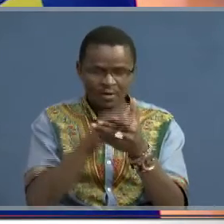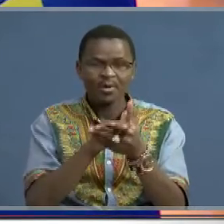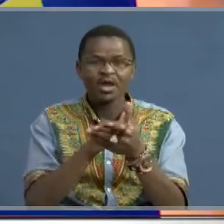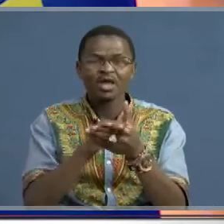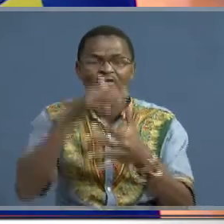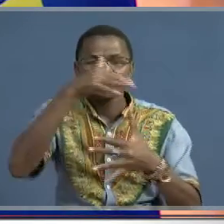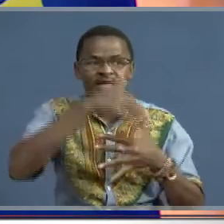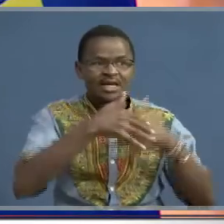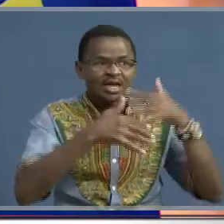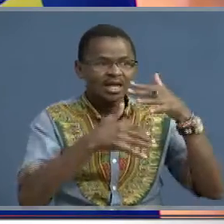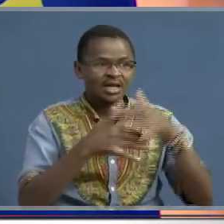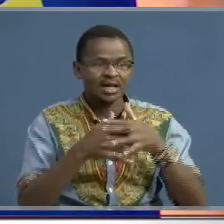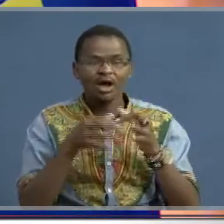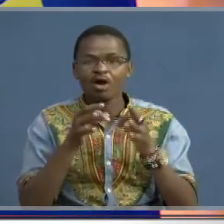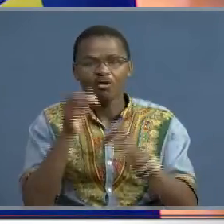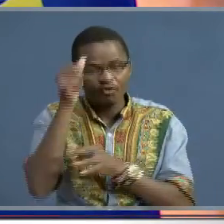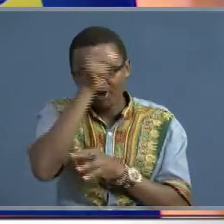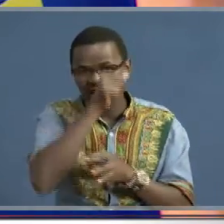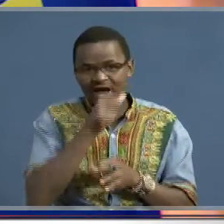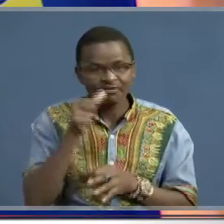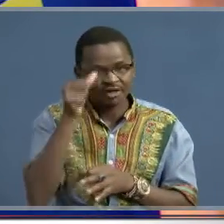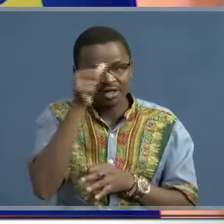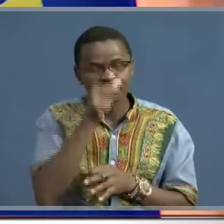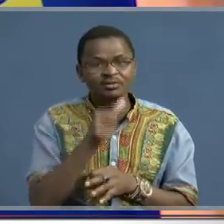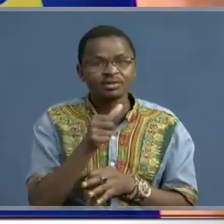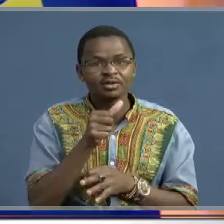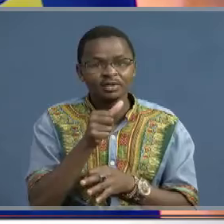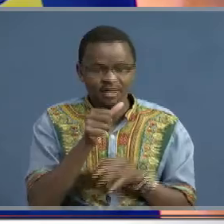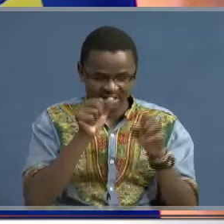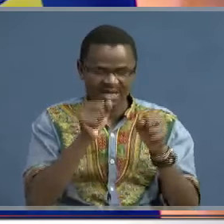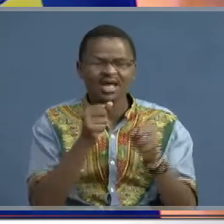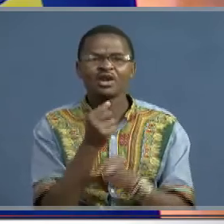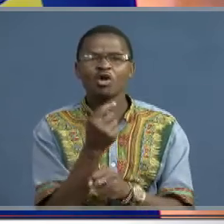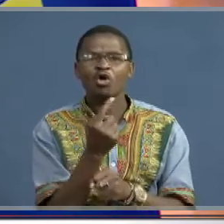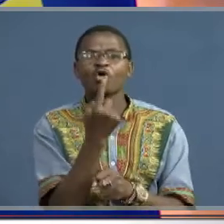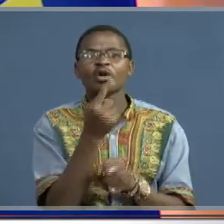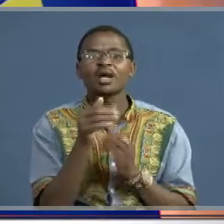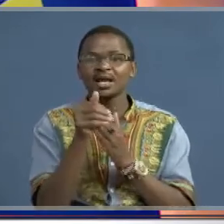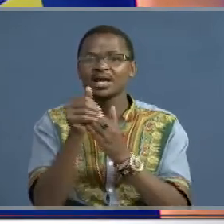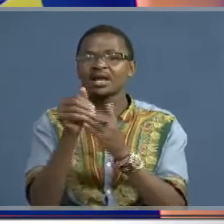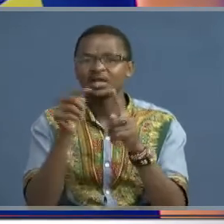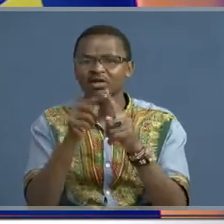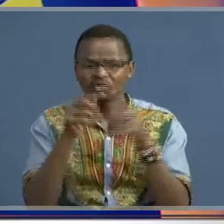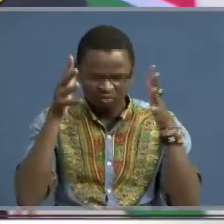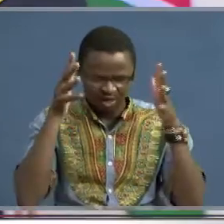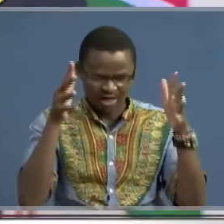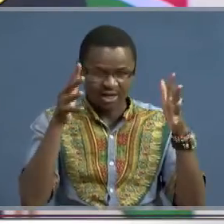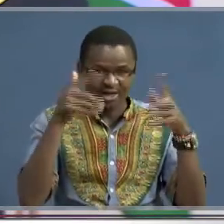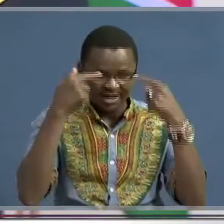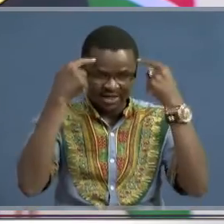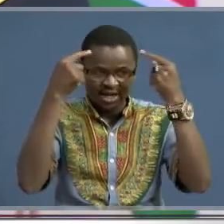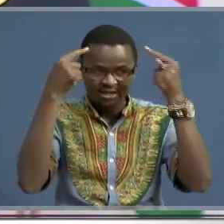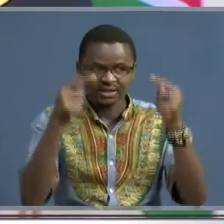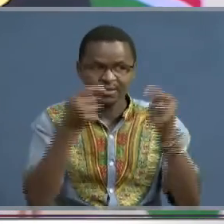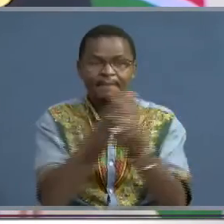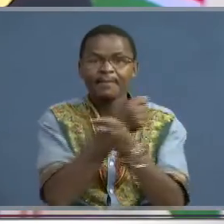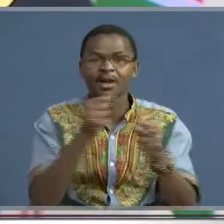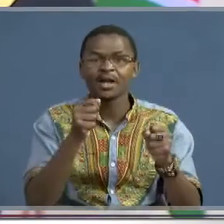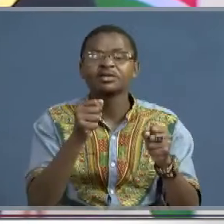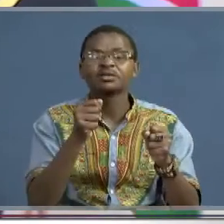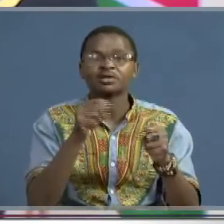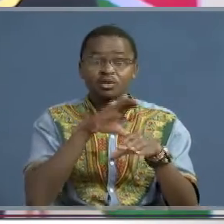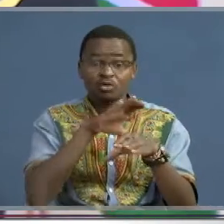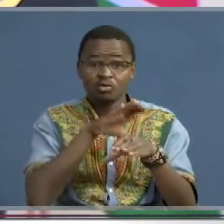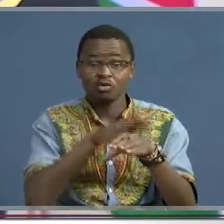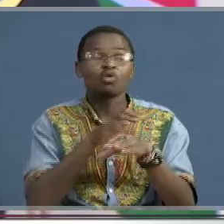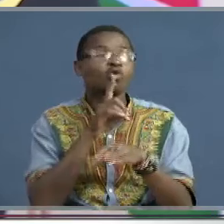integration of Africa can only lead to greater prosperity. President Geingob